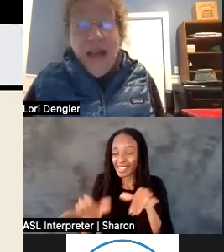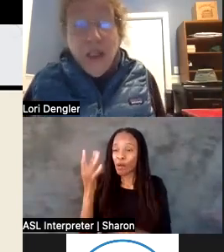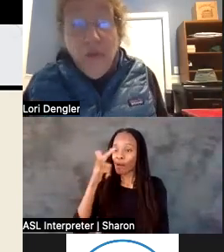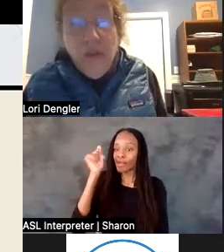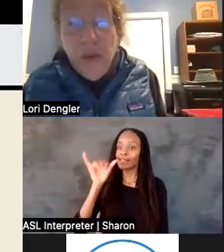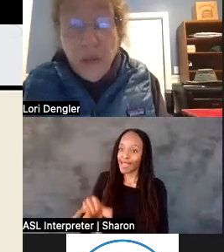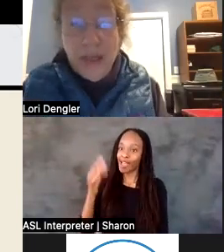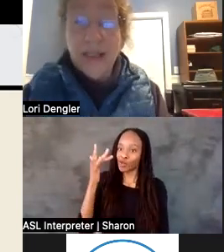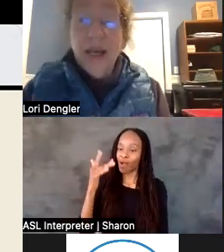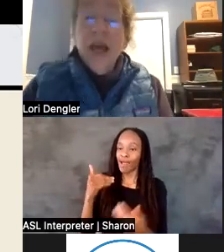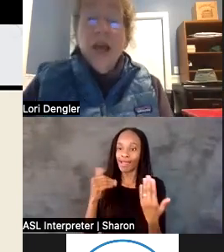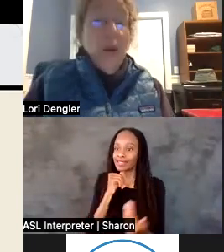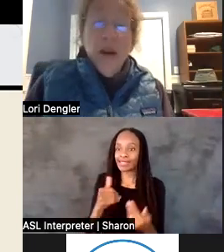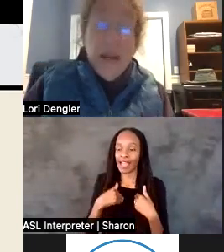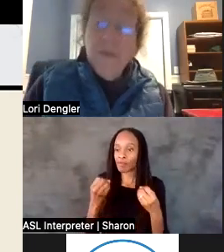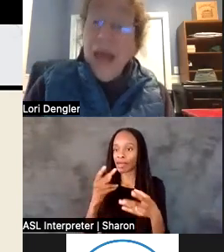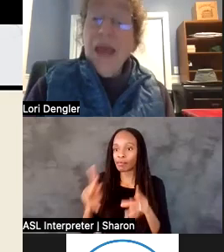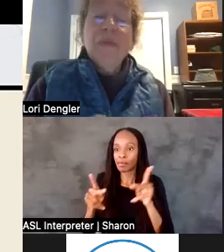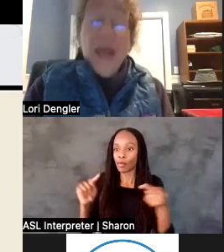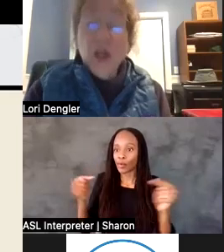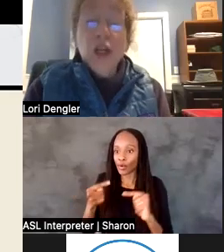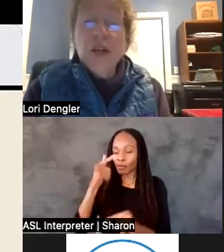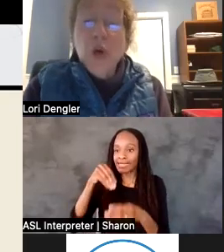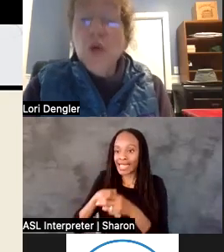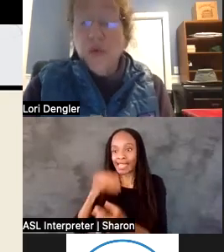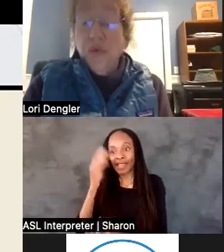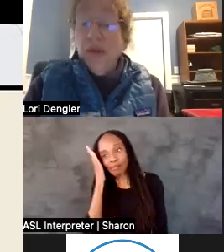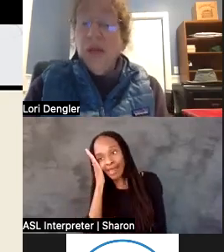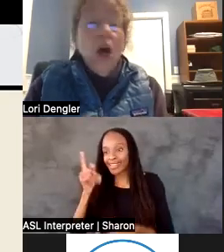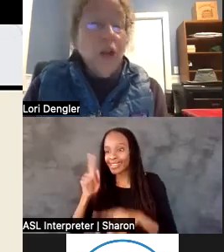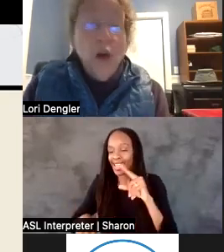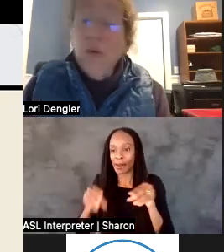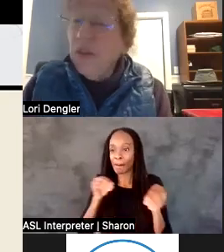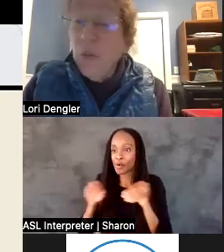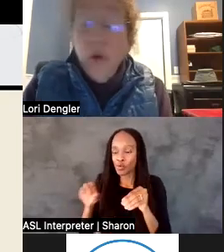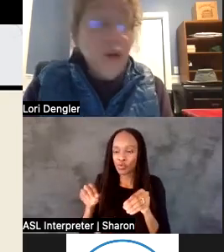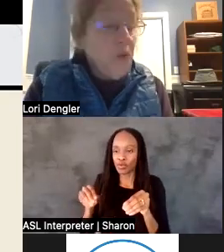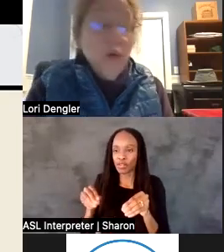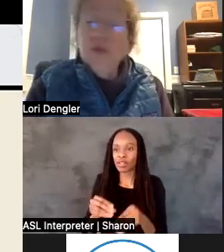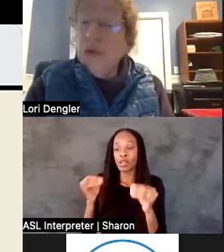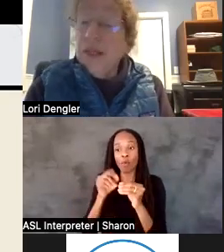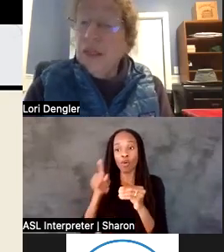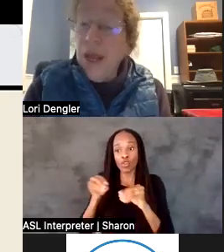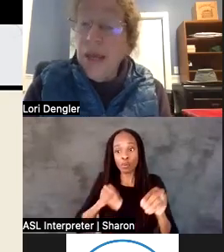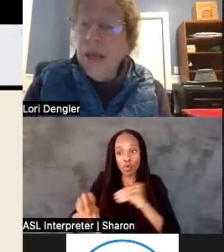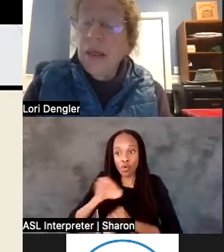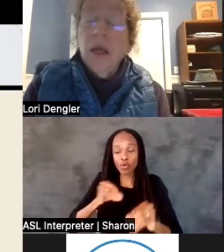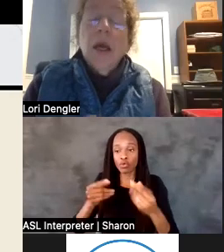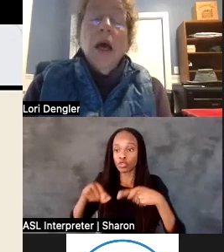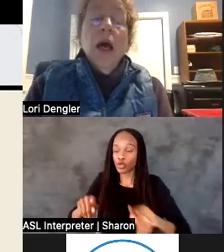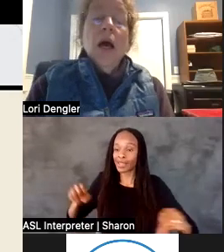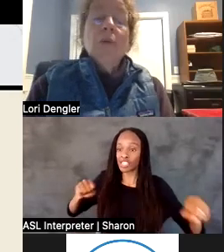we had so few injuries. They were in bed and they couldn't move. And we all know that the more you move during the